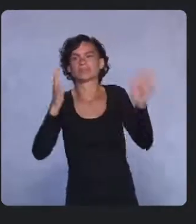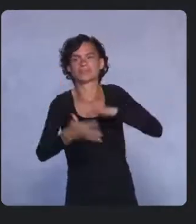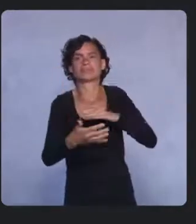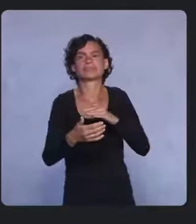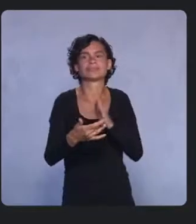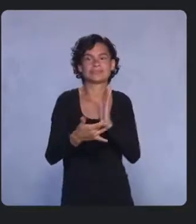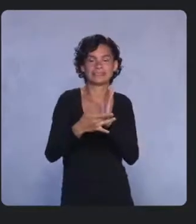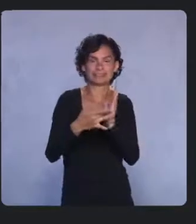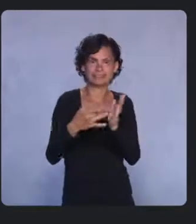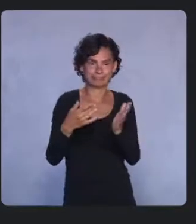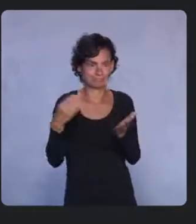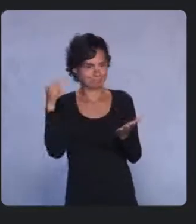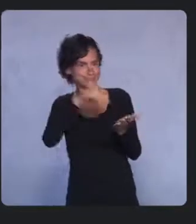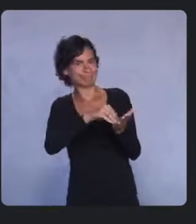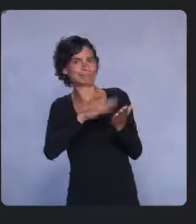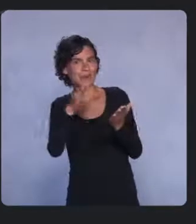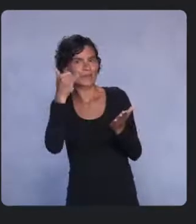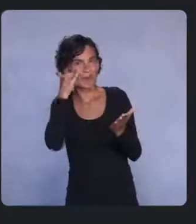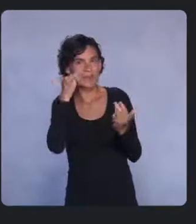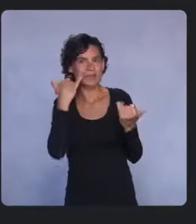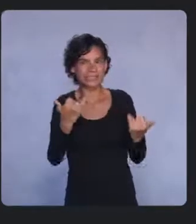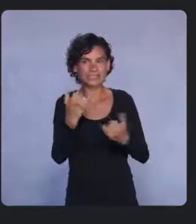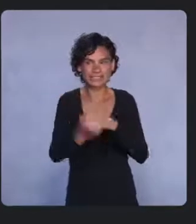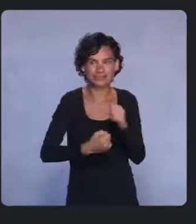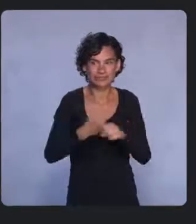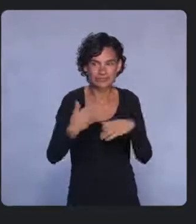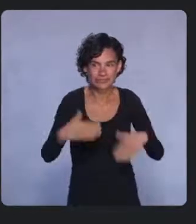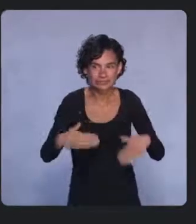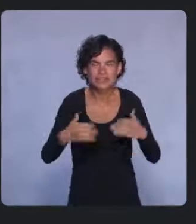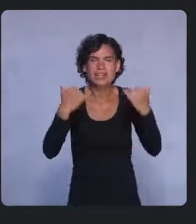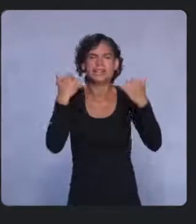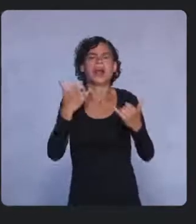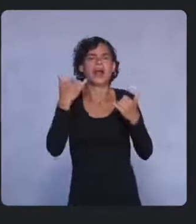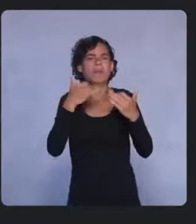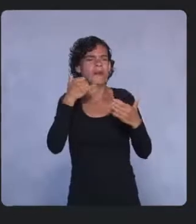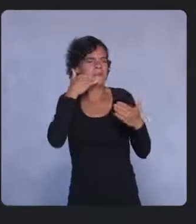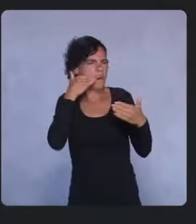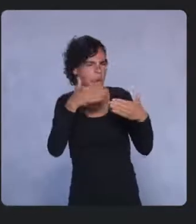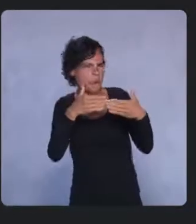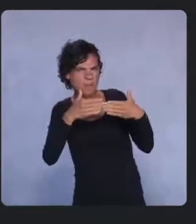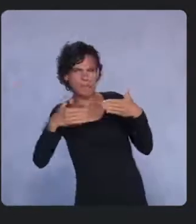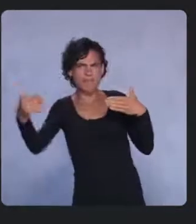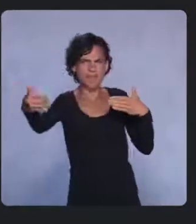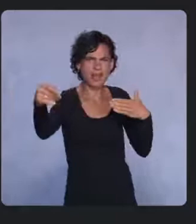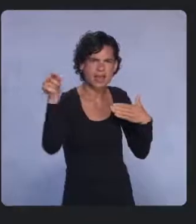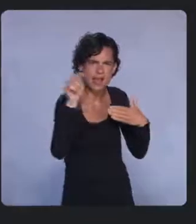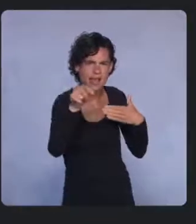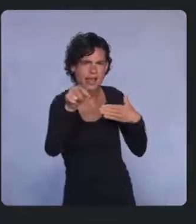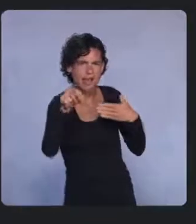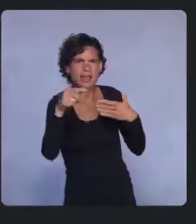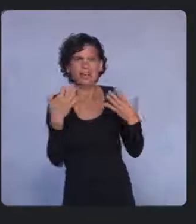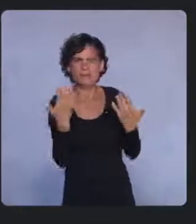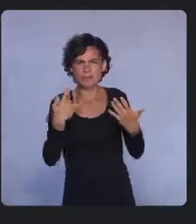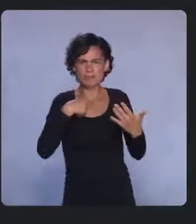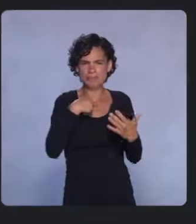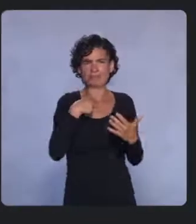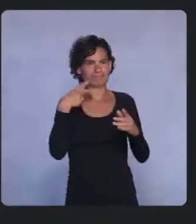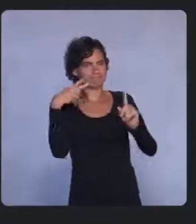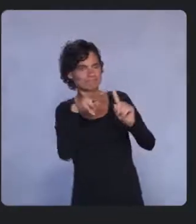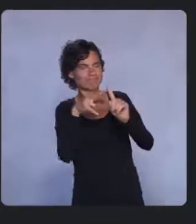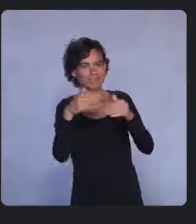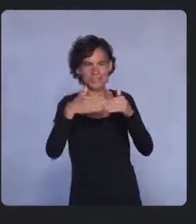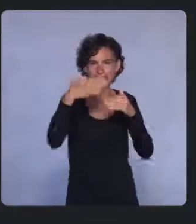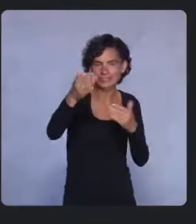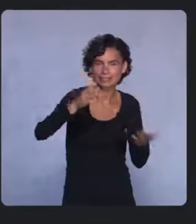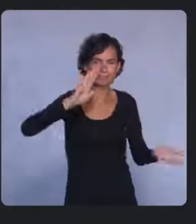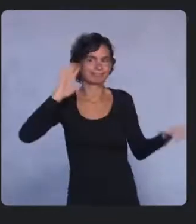year. Now, let's go beyond the phone to what we believe is the next evolution